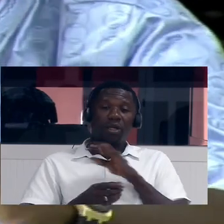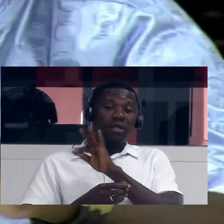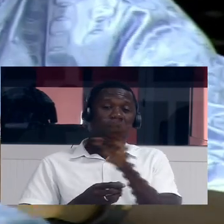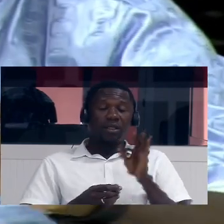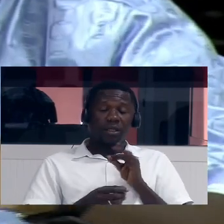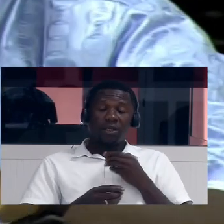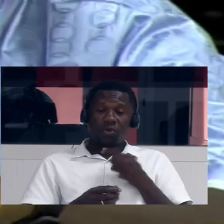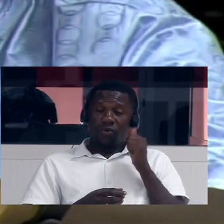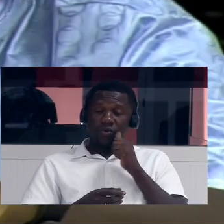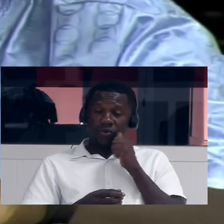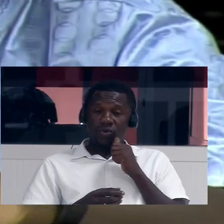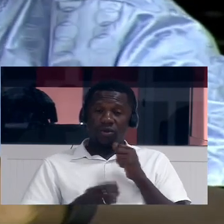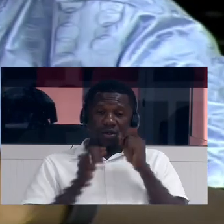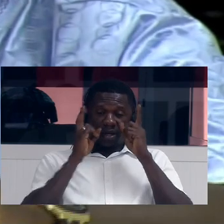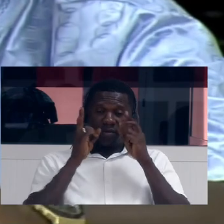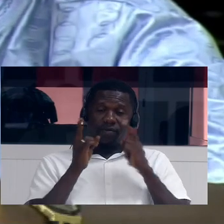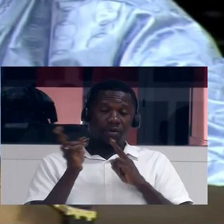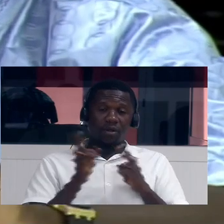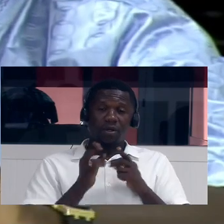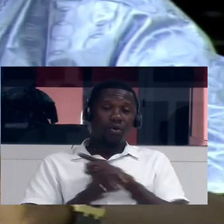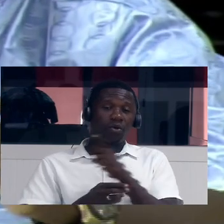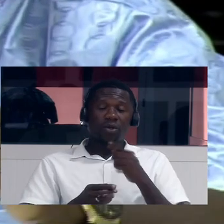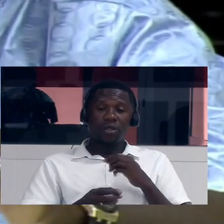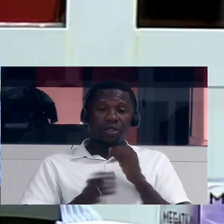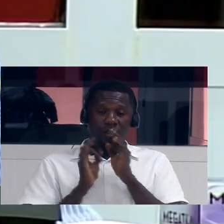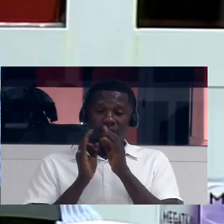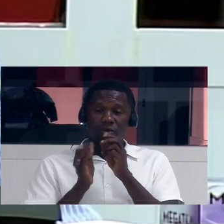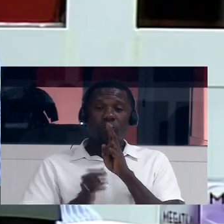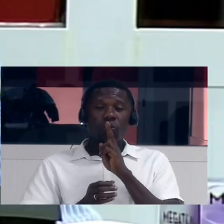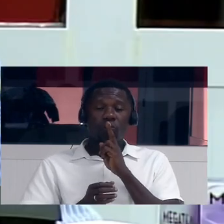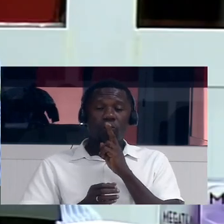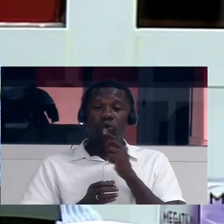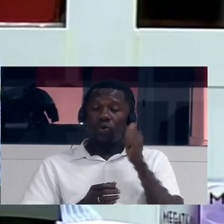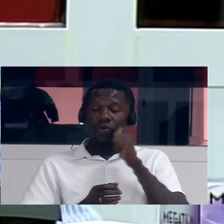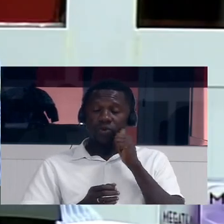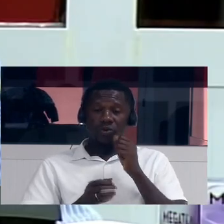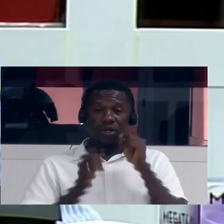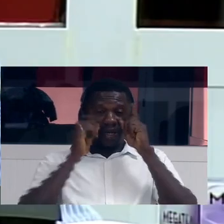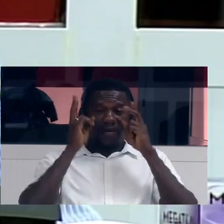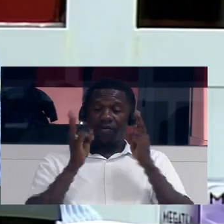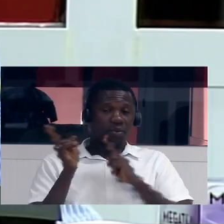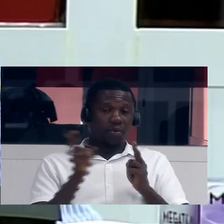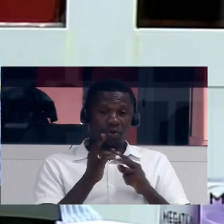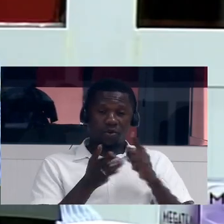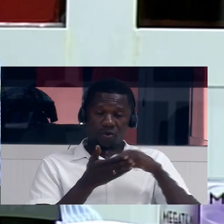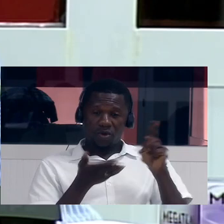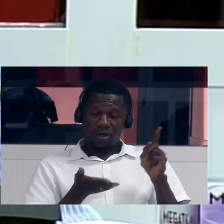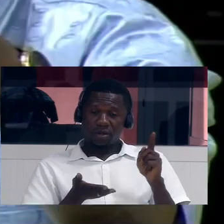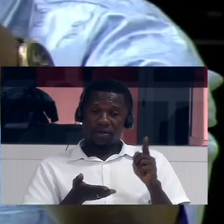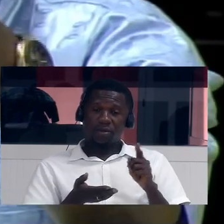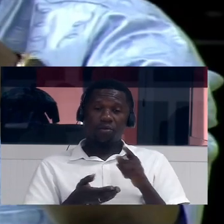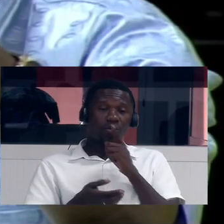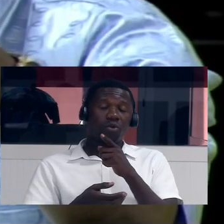ammunition. They were not telling you who used live ammunition, correct? Somebody was not telling me the truth. But